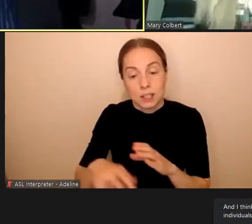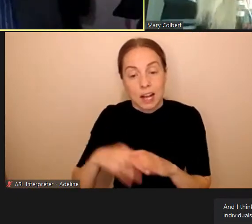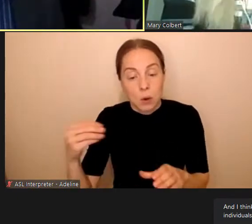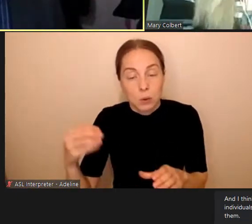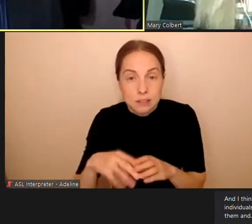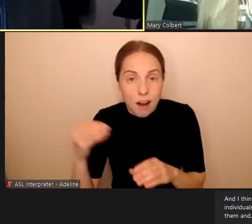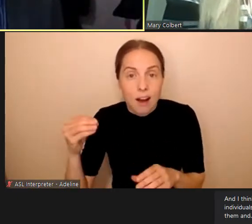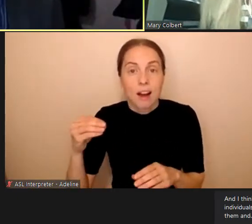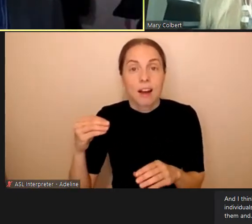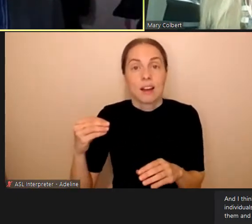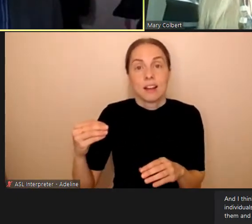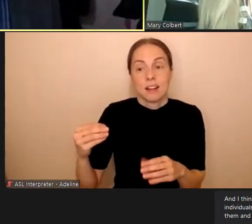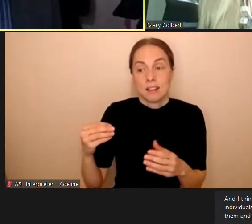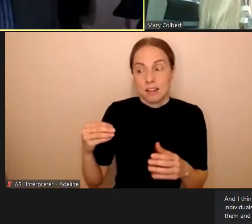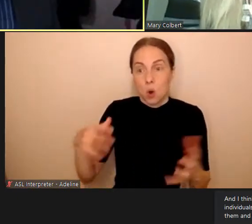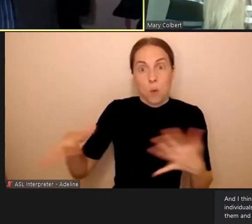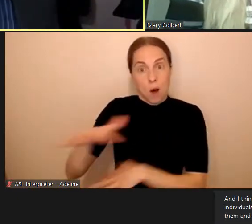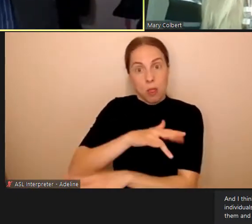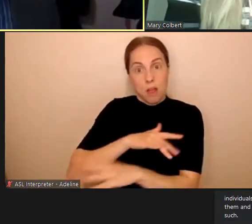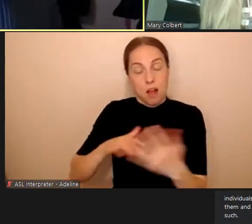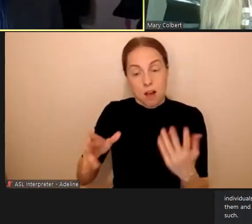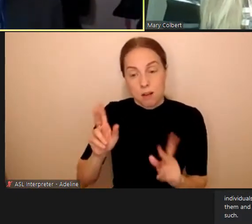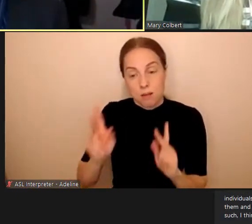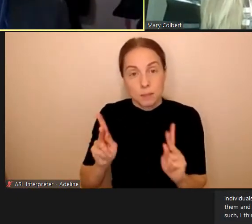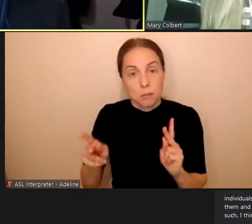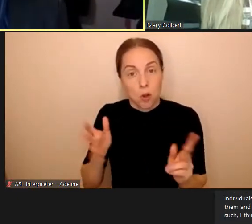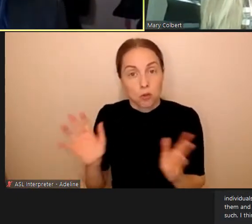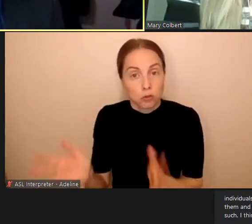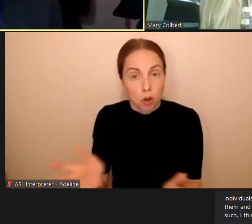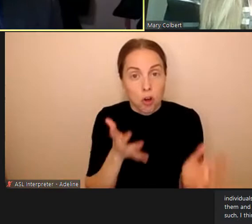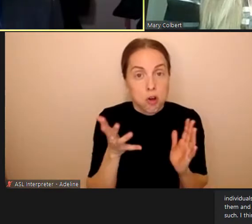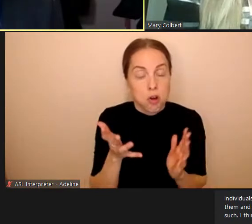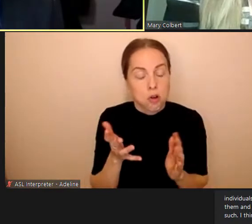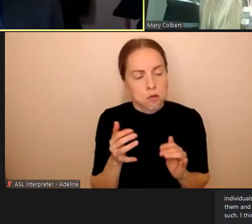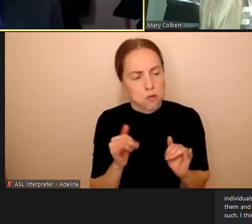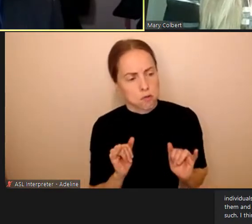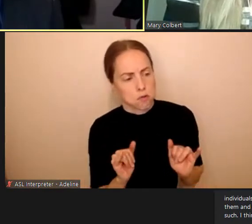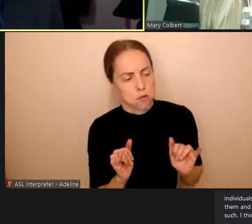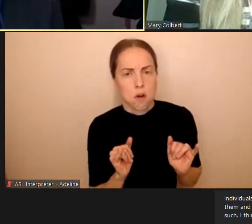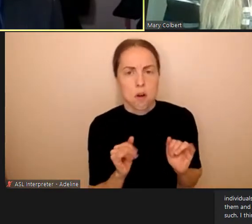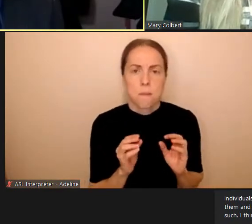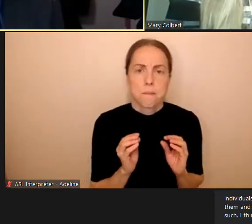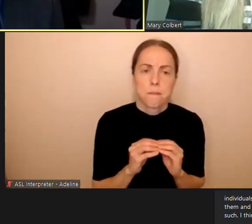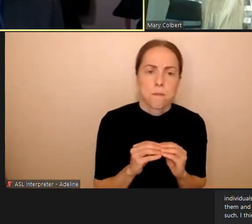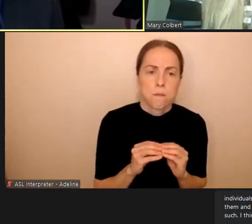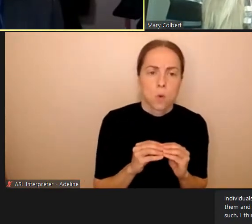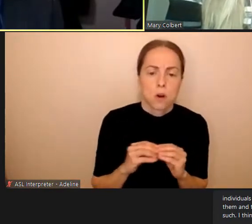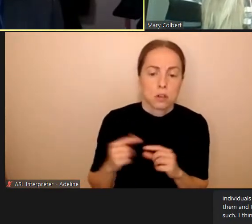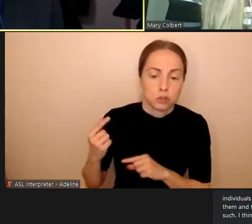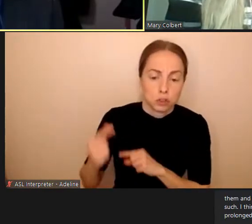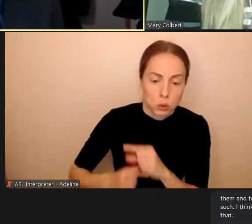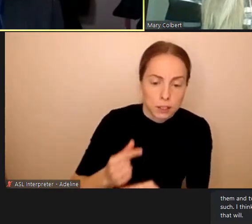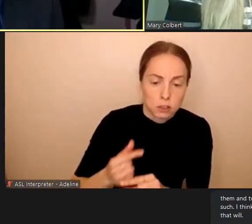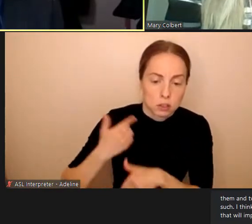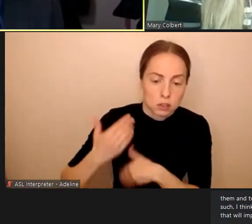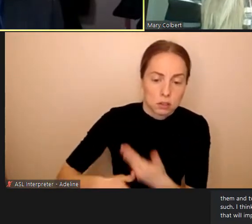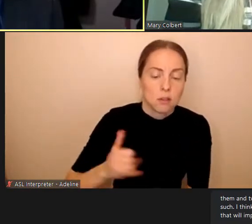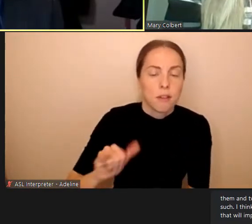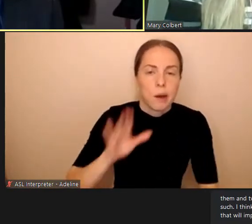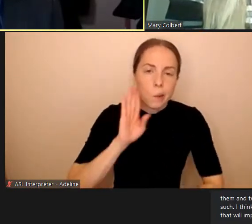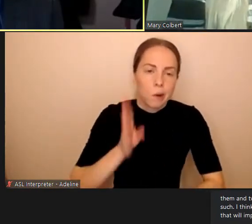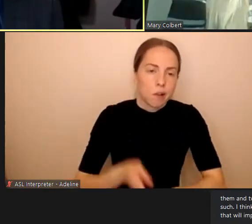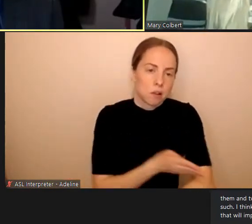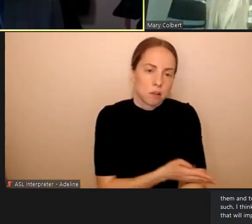them, and to people talking with them and such, I think the more, as generations go along, that will improve also.